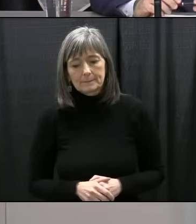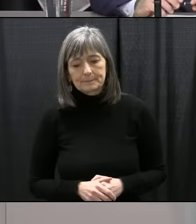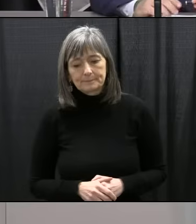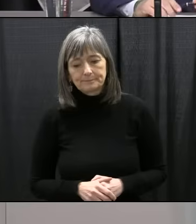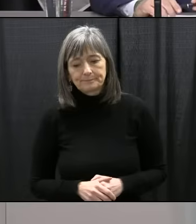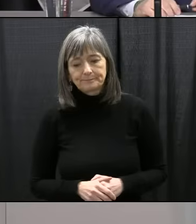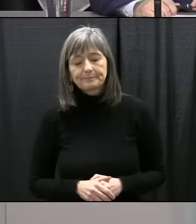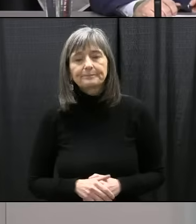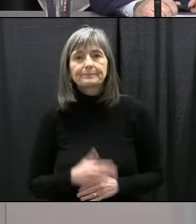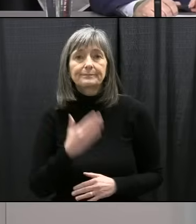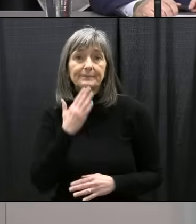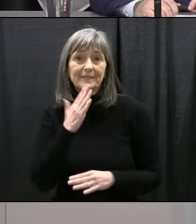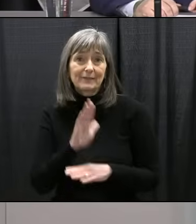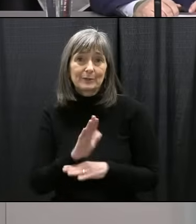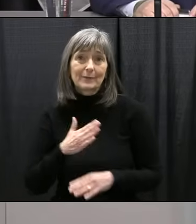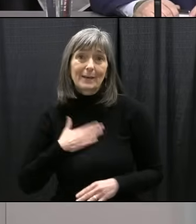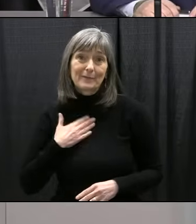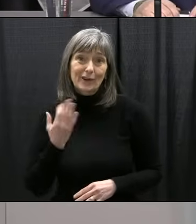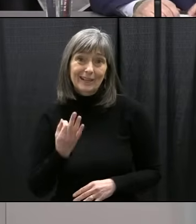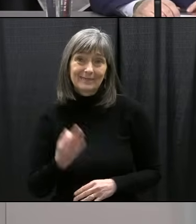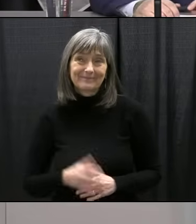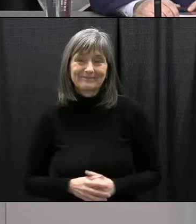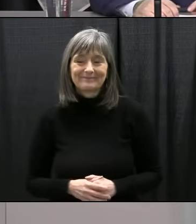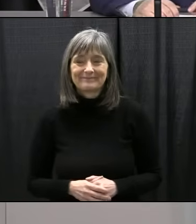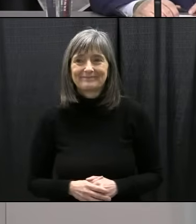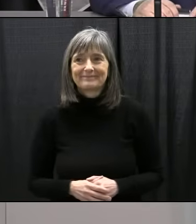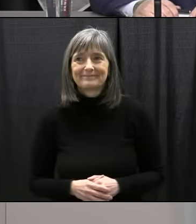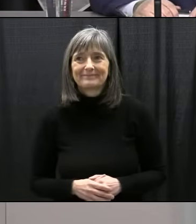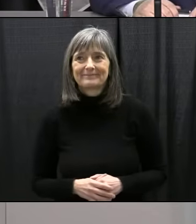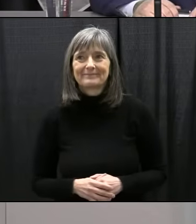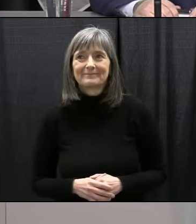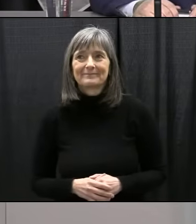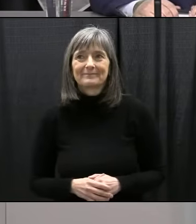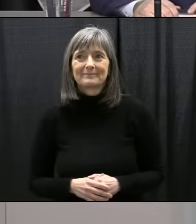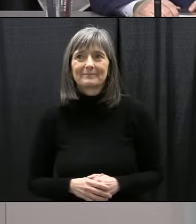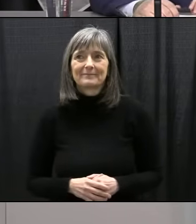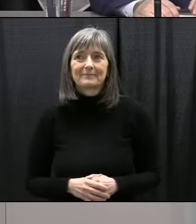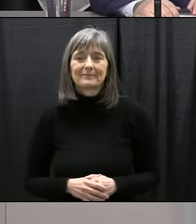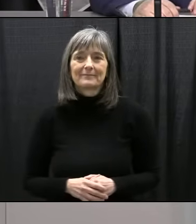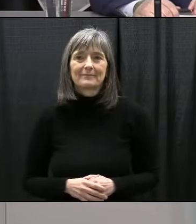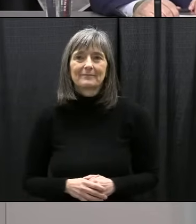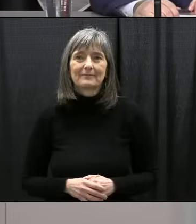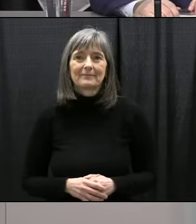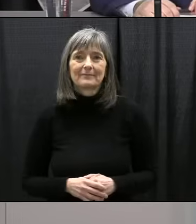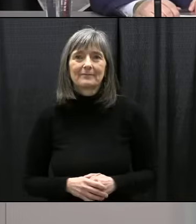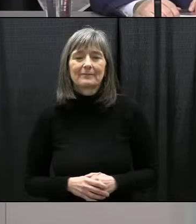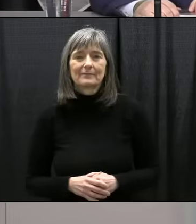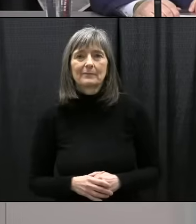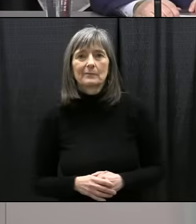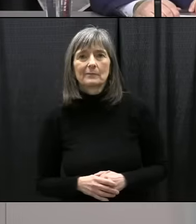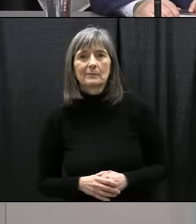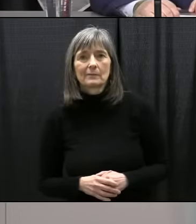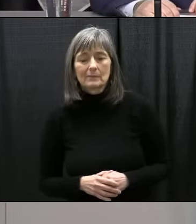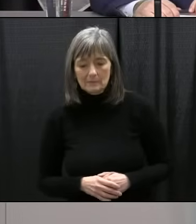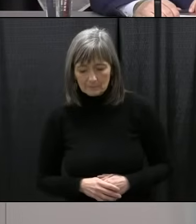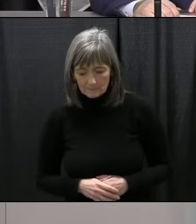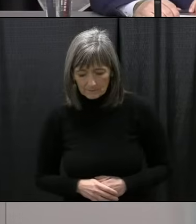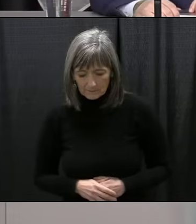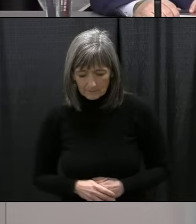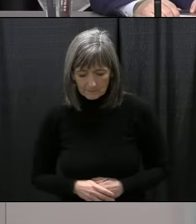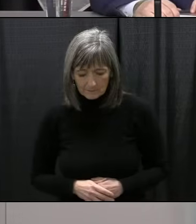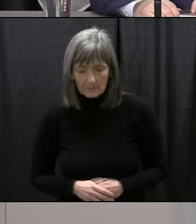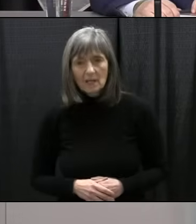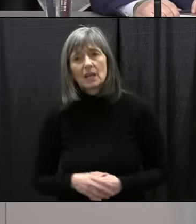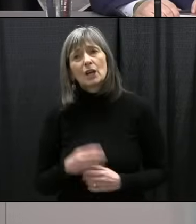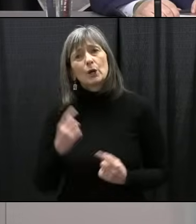Good afternoon. Happy Friday. I'm wondering if there was any thought at all of shutting